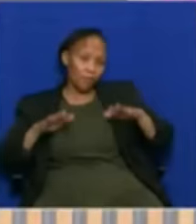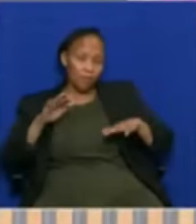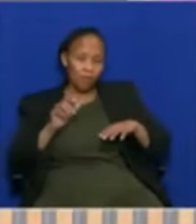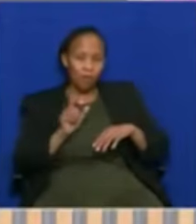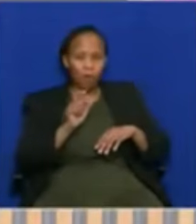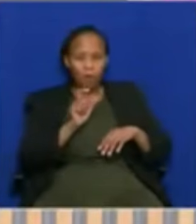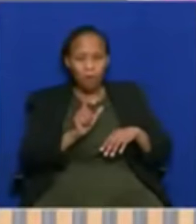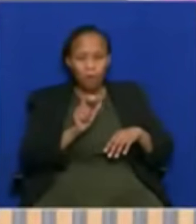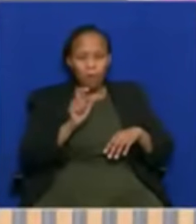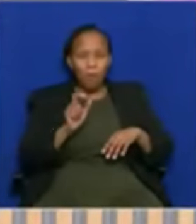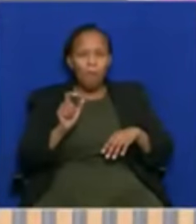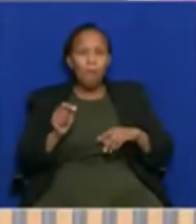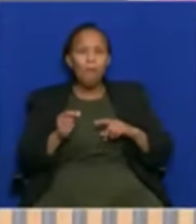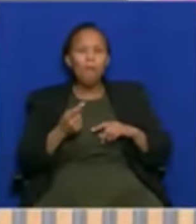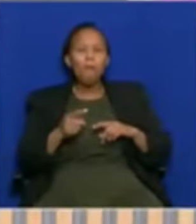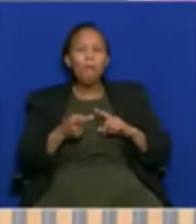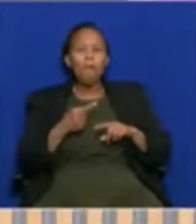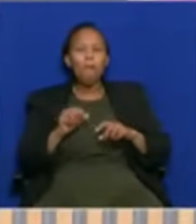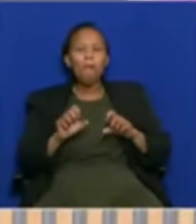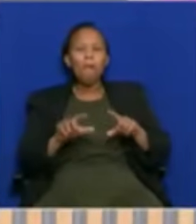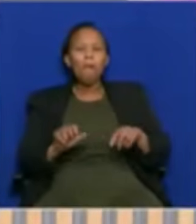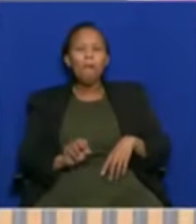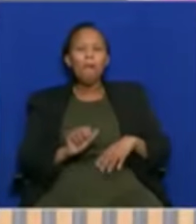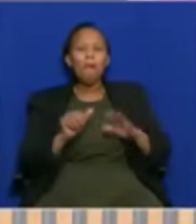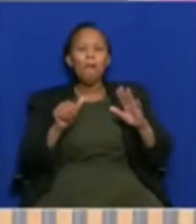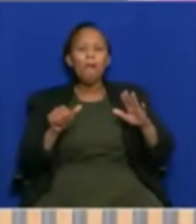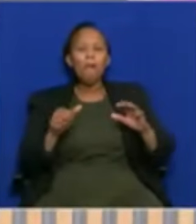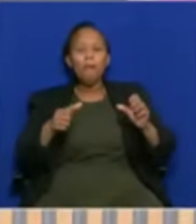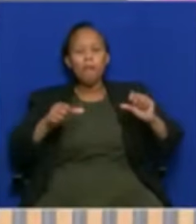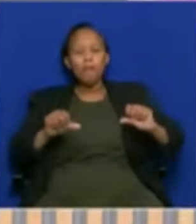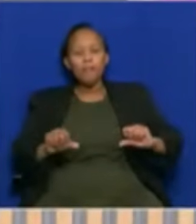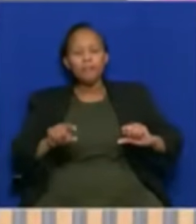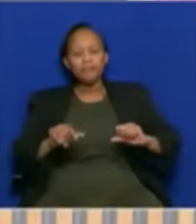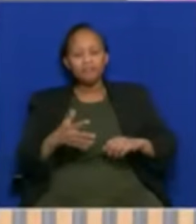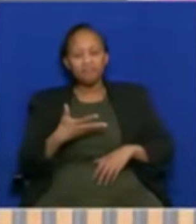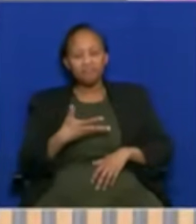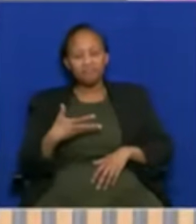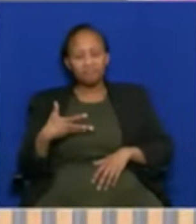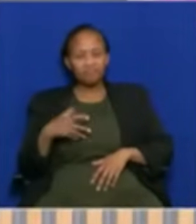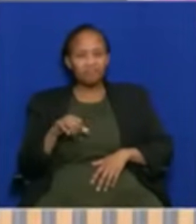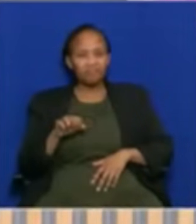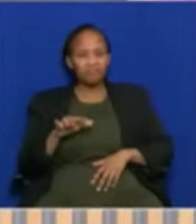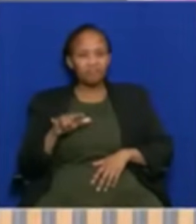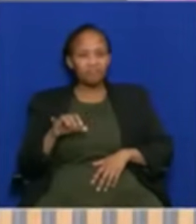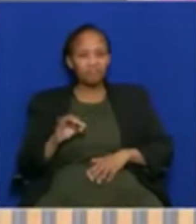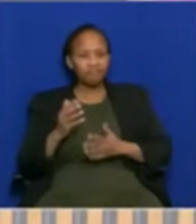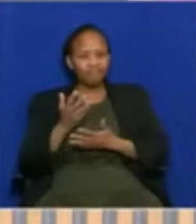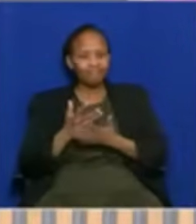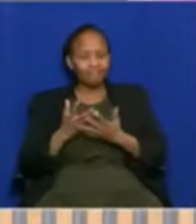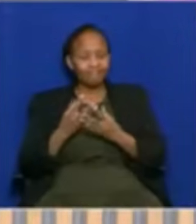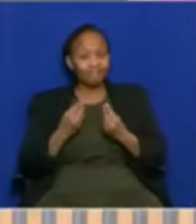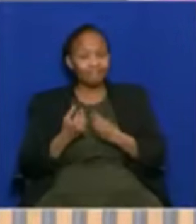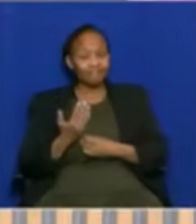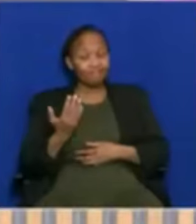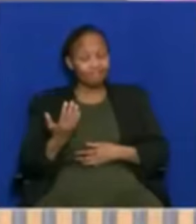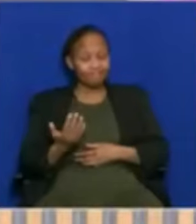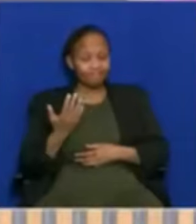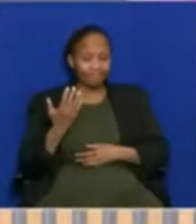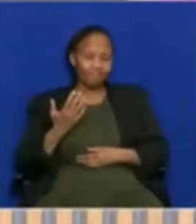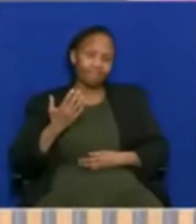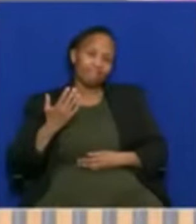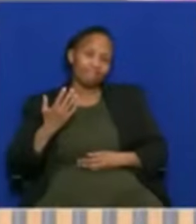6 and the next ones that Ms. Silva is going to be discussing with you, did you base